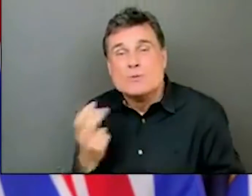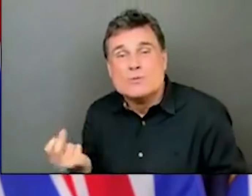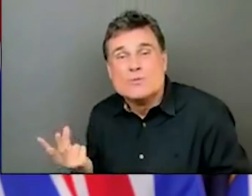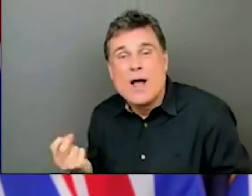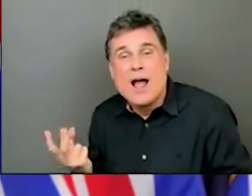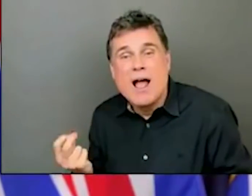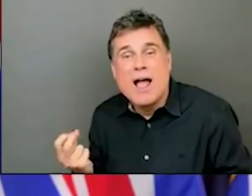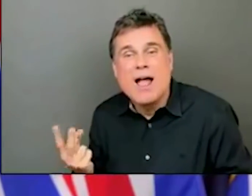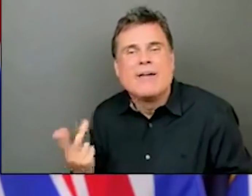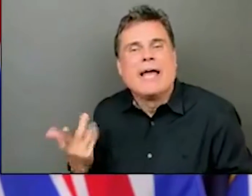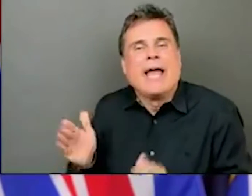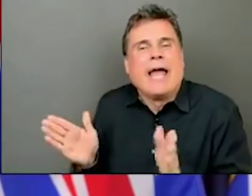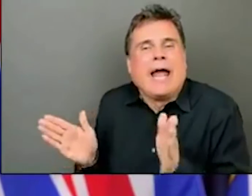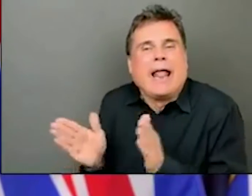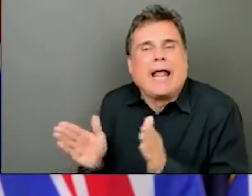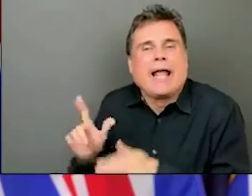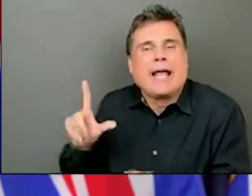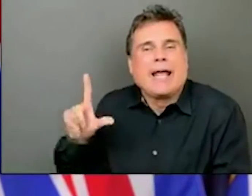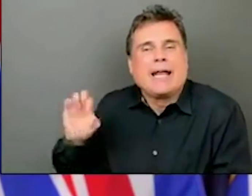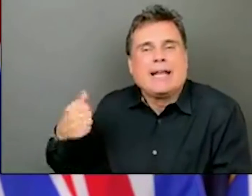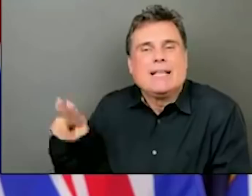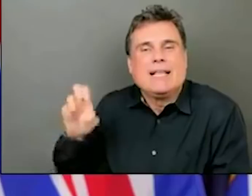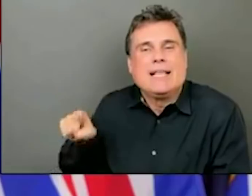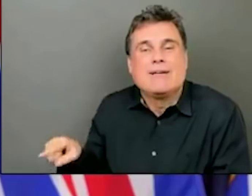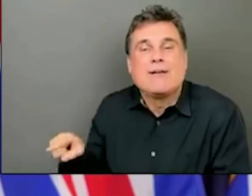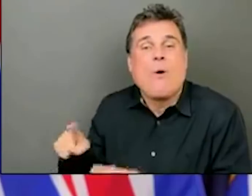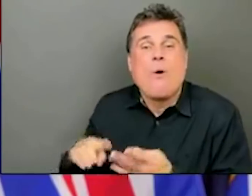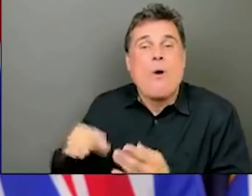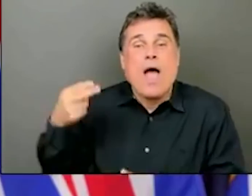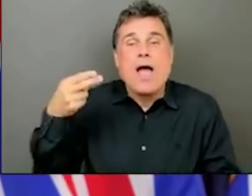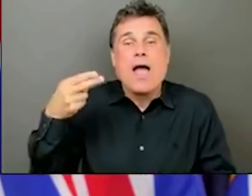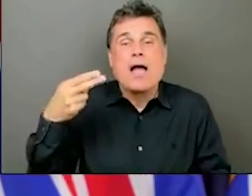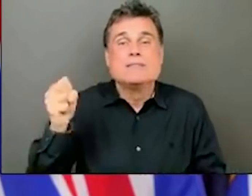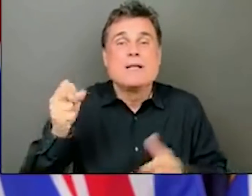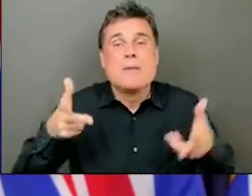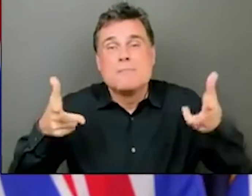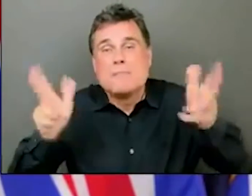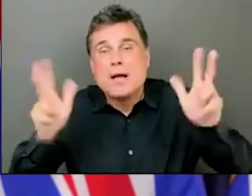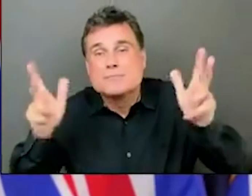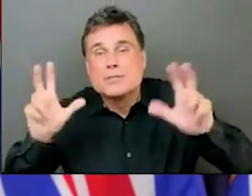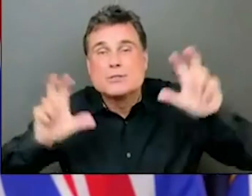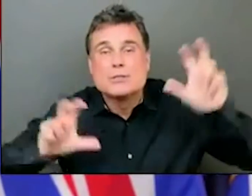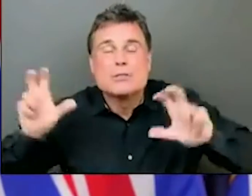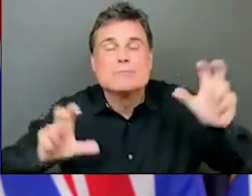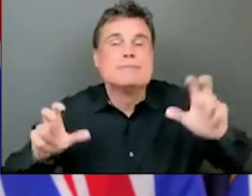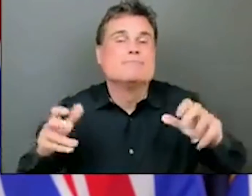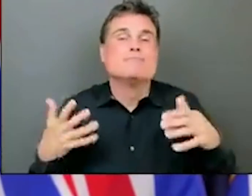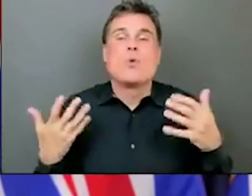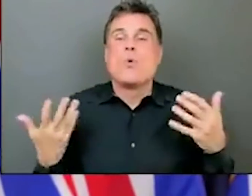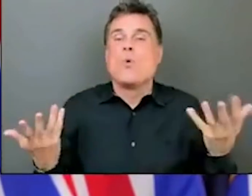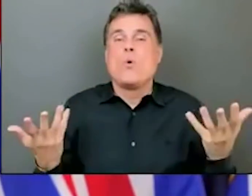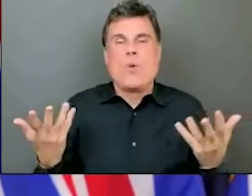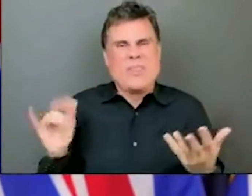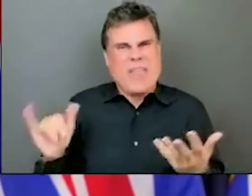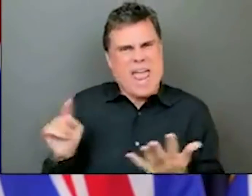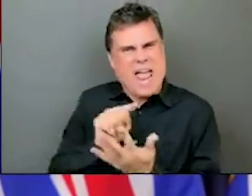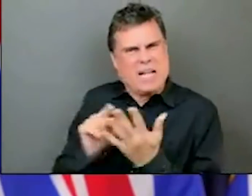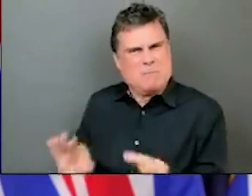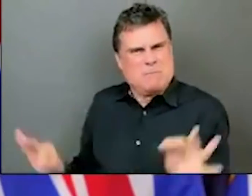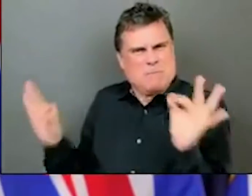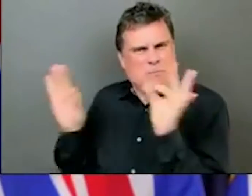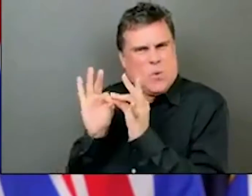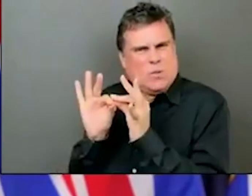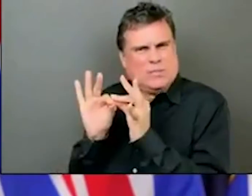17 or 18-year-olds for, let's say, coming up would be the high school basketball tournaments,